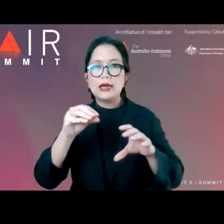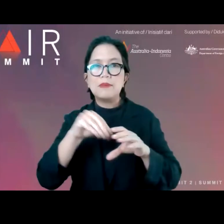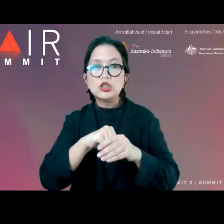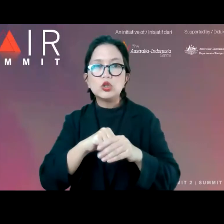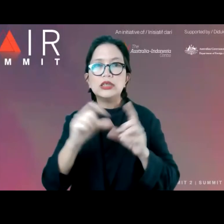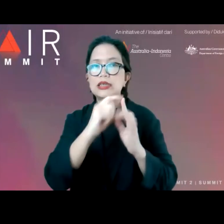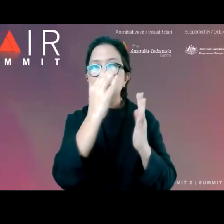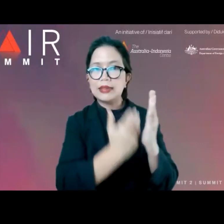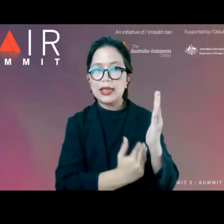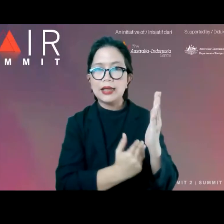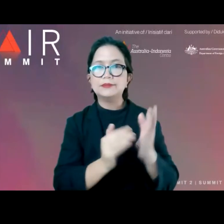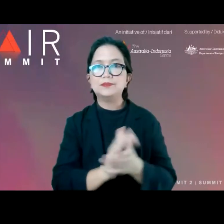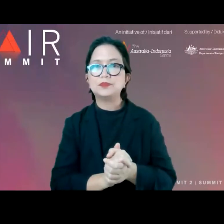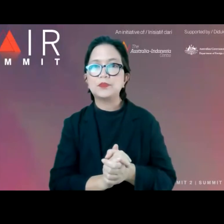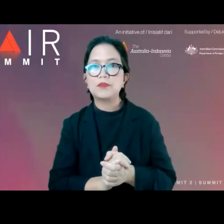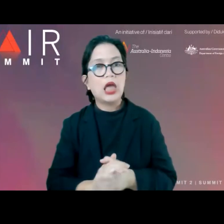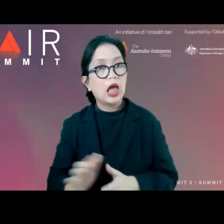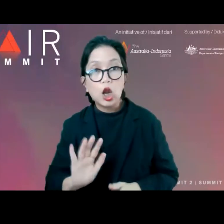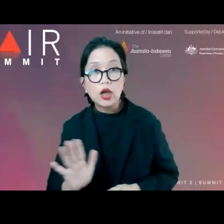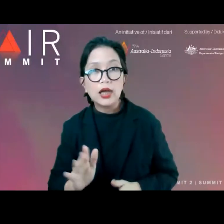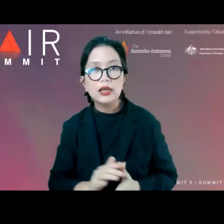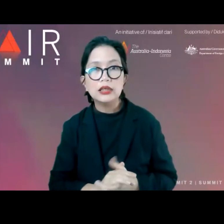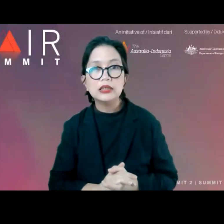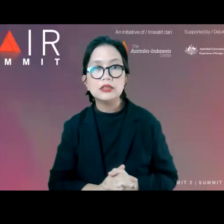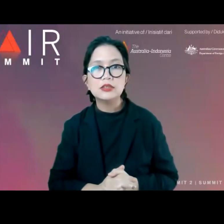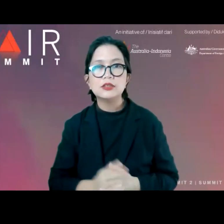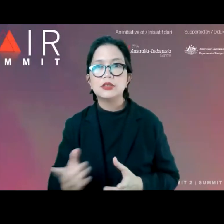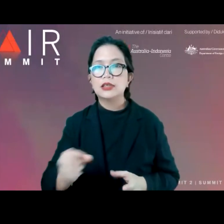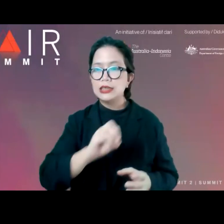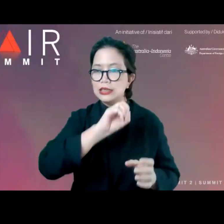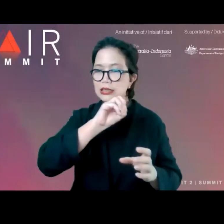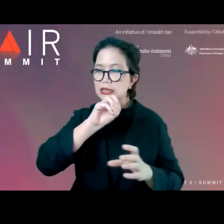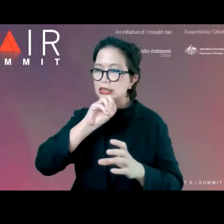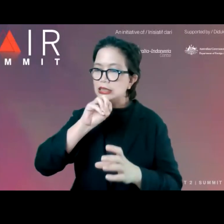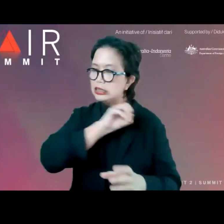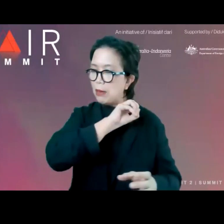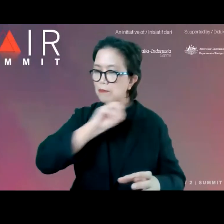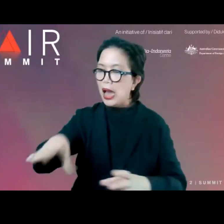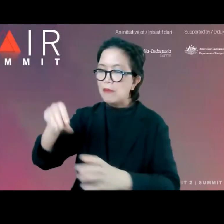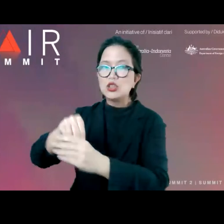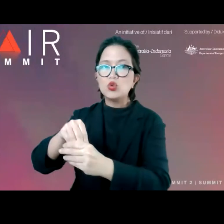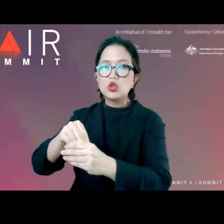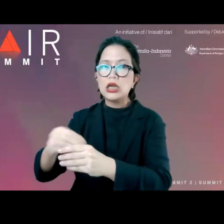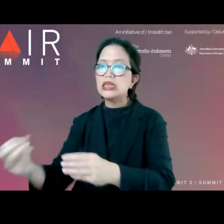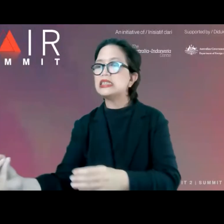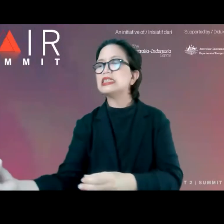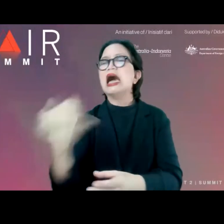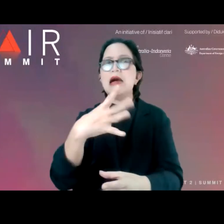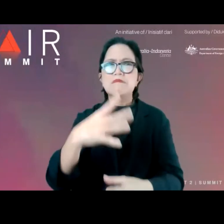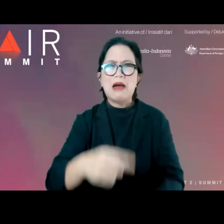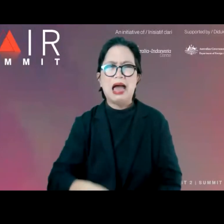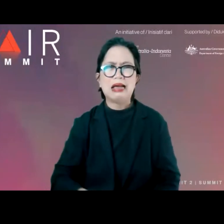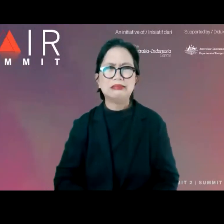right? Garbage in, garbage out. When people don't have the time, when people are overworked, as we heard from the other